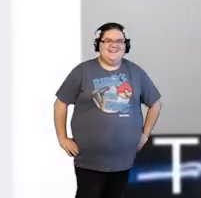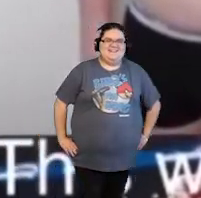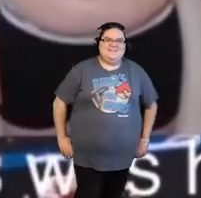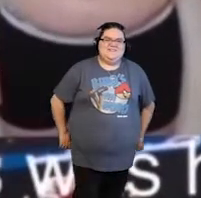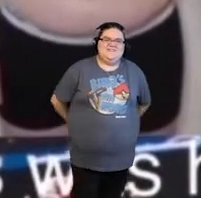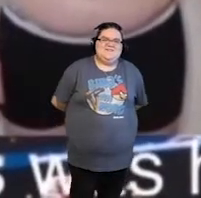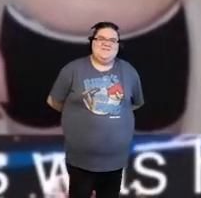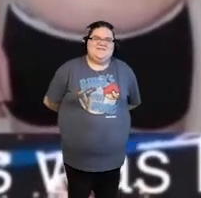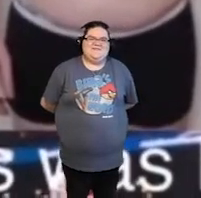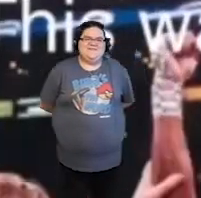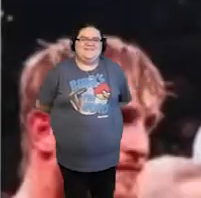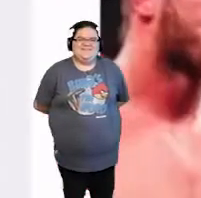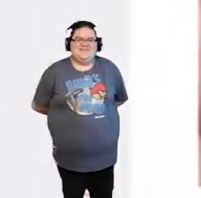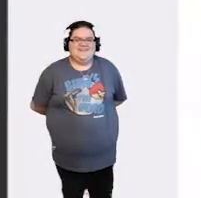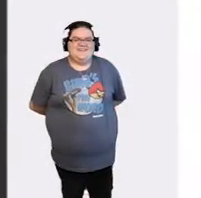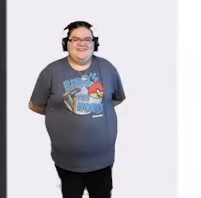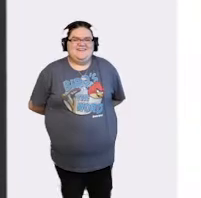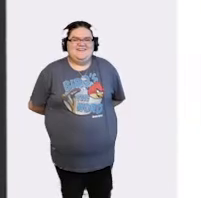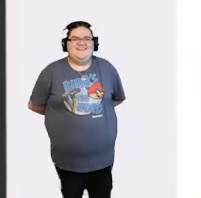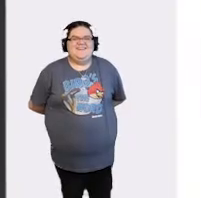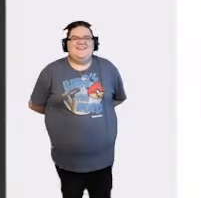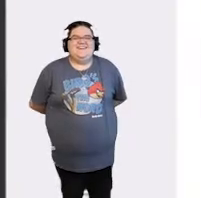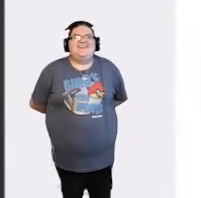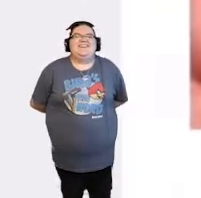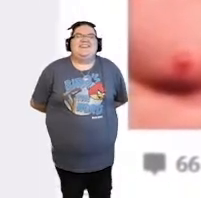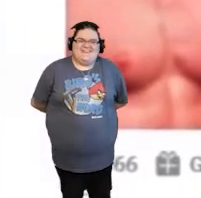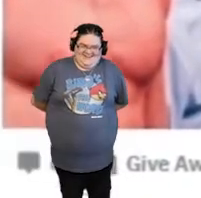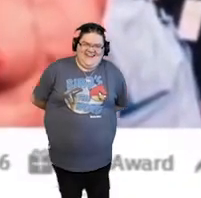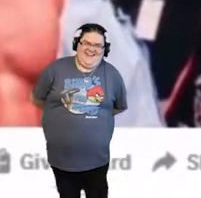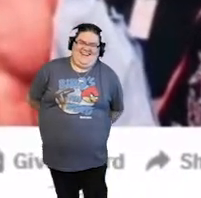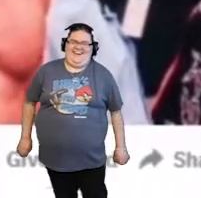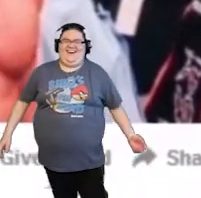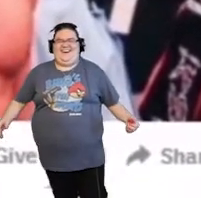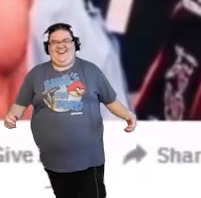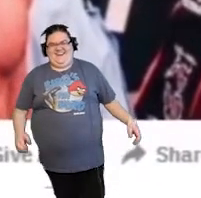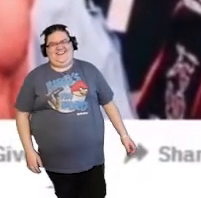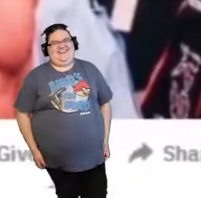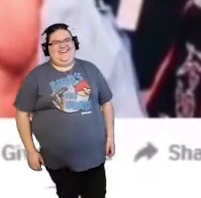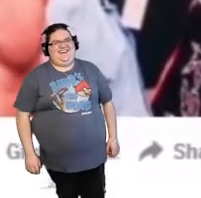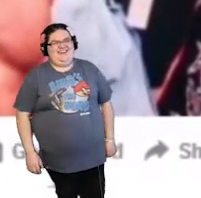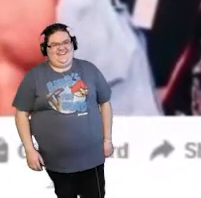him. This is him now. Okay. This was him.